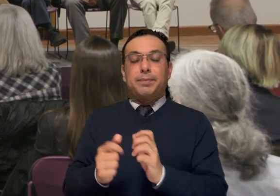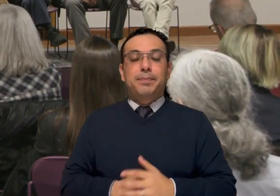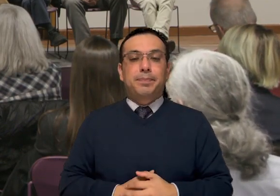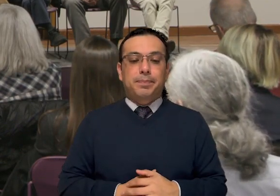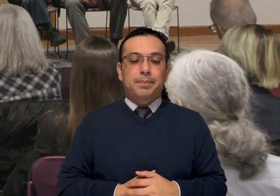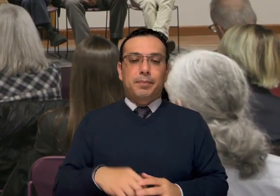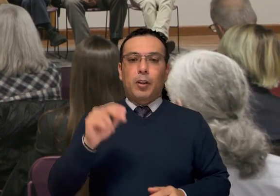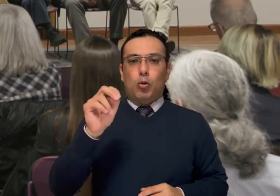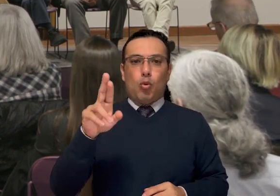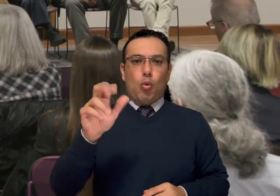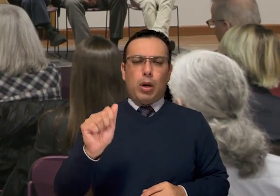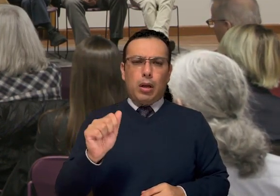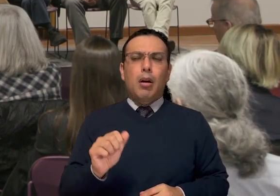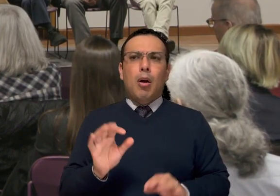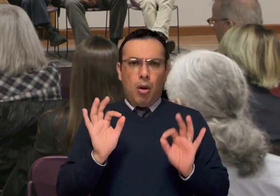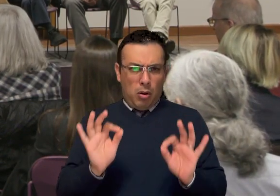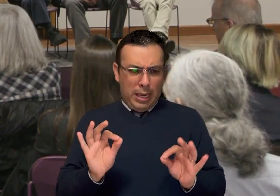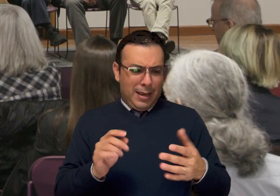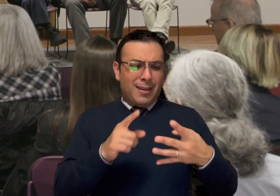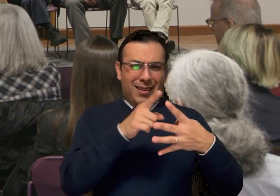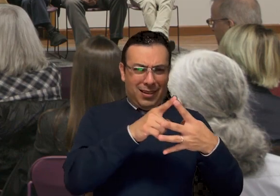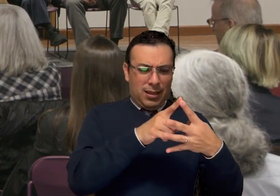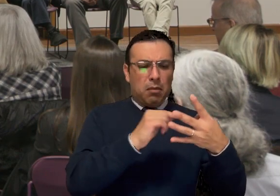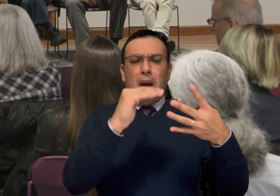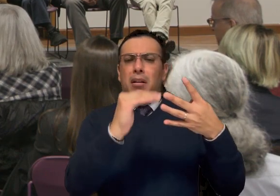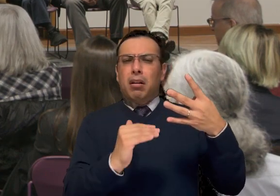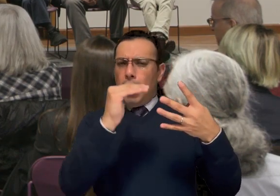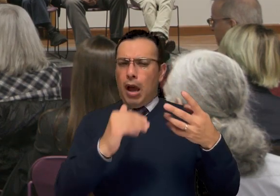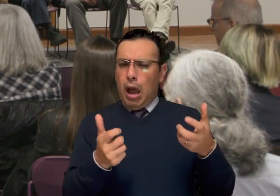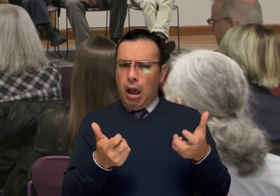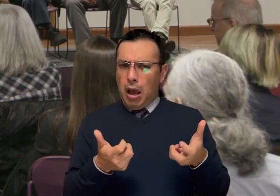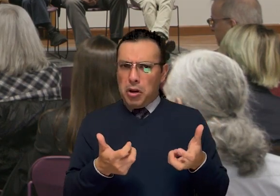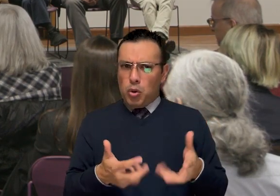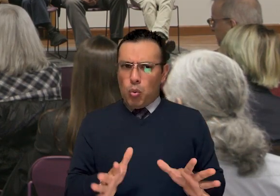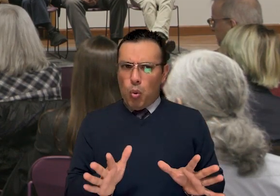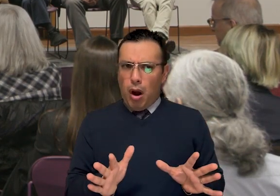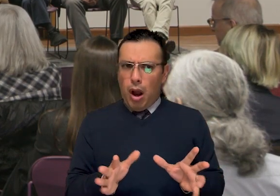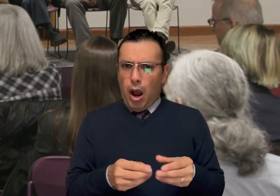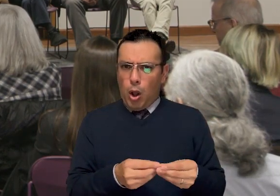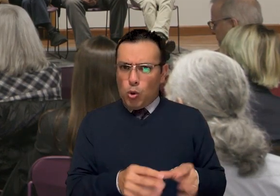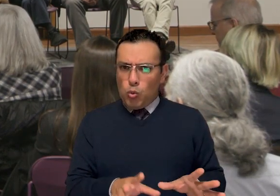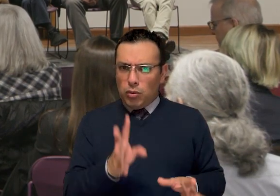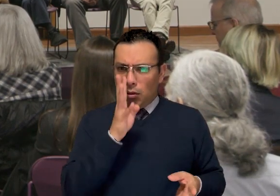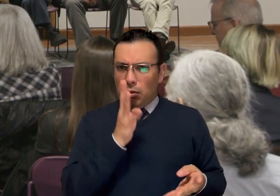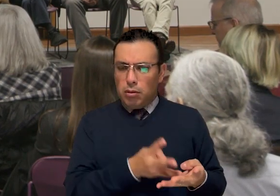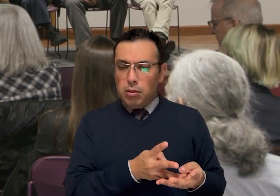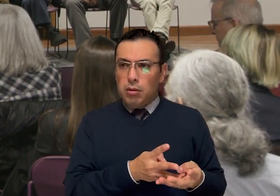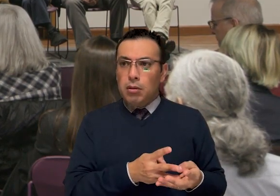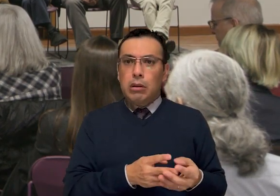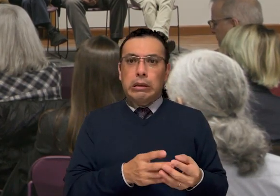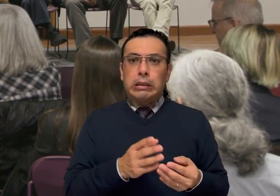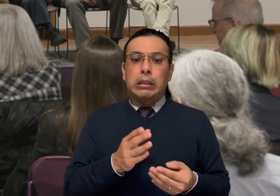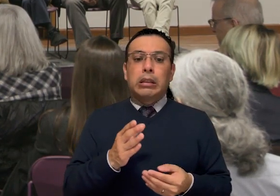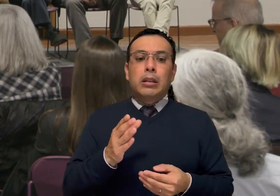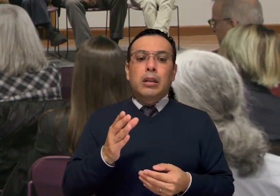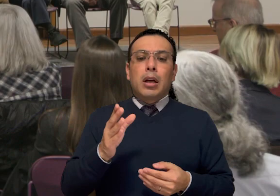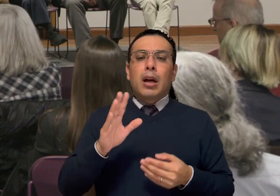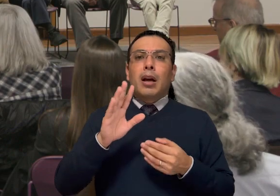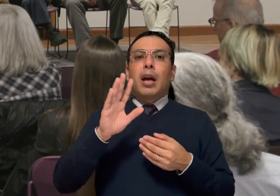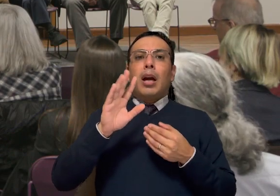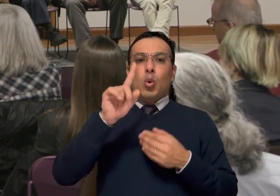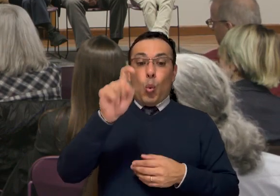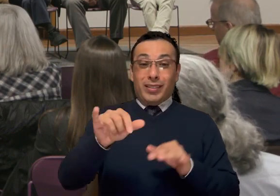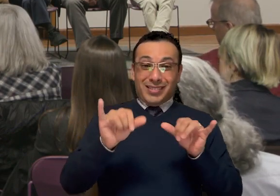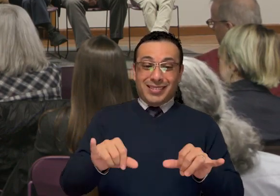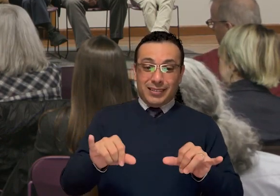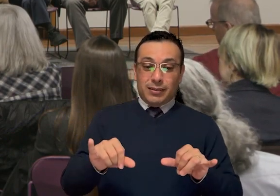from someone from Equinor, I think, is when will the offshore contracts and landside contracts be awarded,